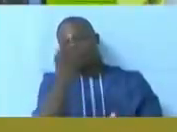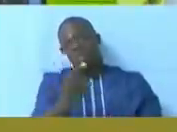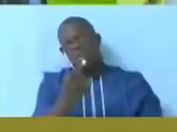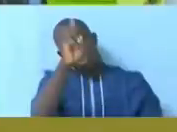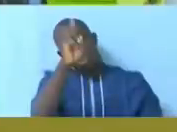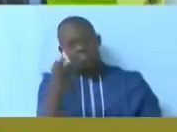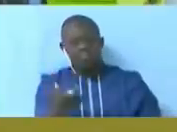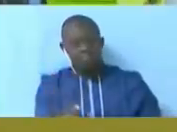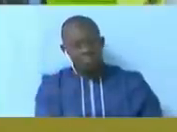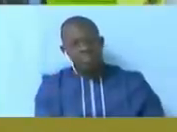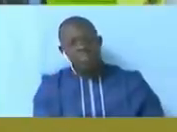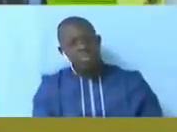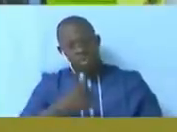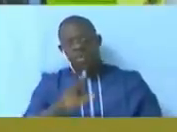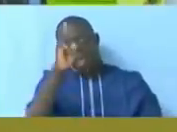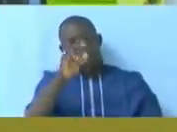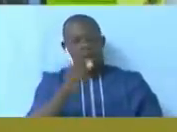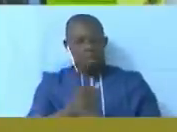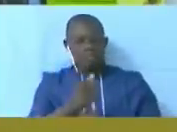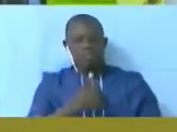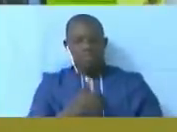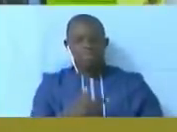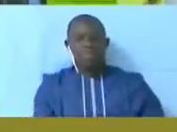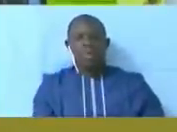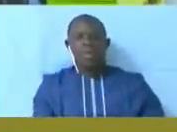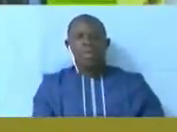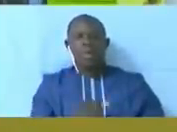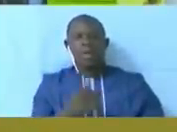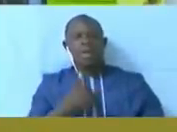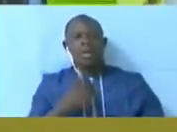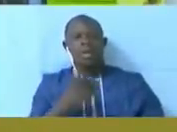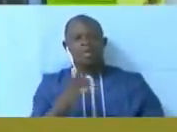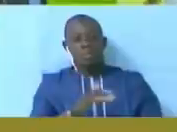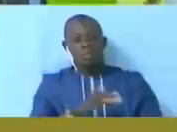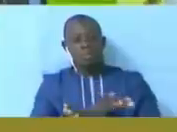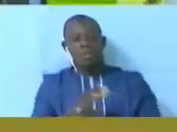Yes, and I must say I was given to a lot of prayer also.